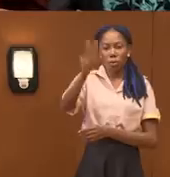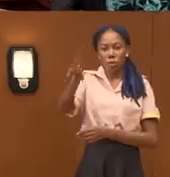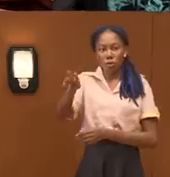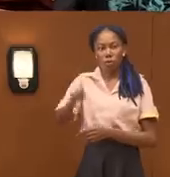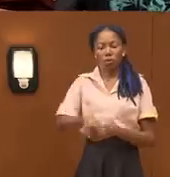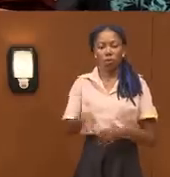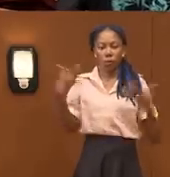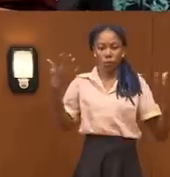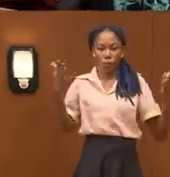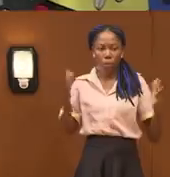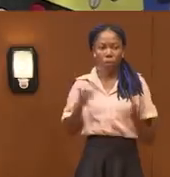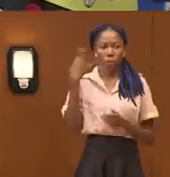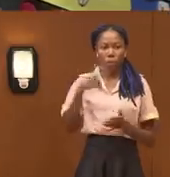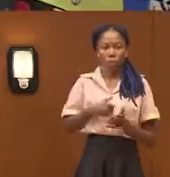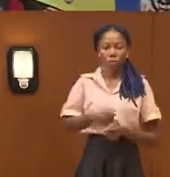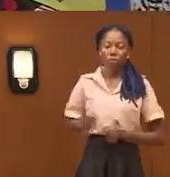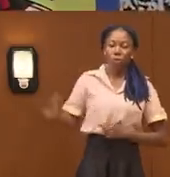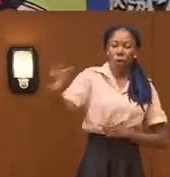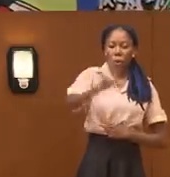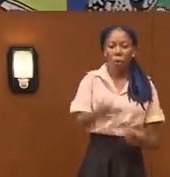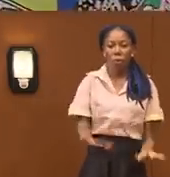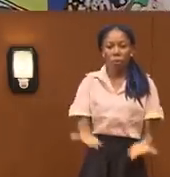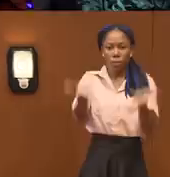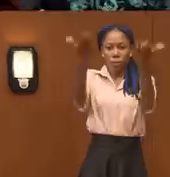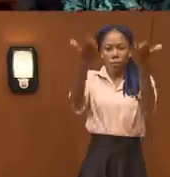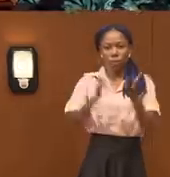2022. Judgment for the plaintiff. All right.